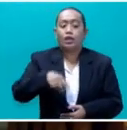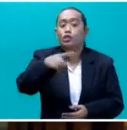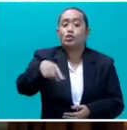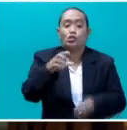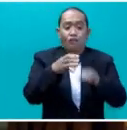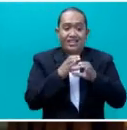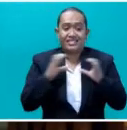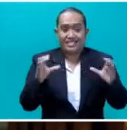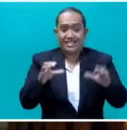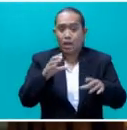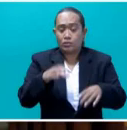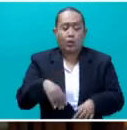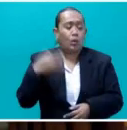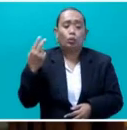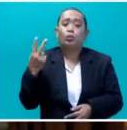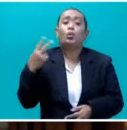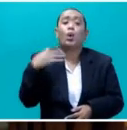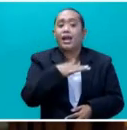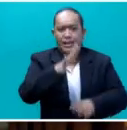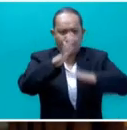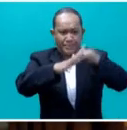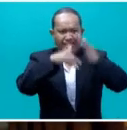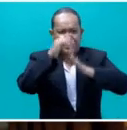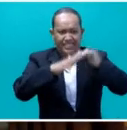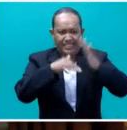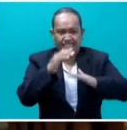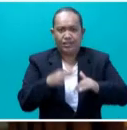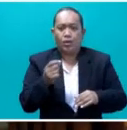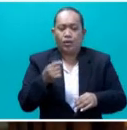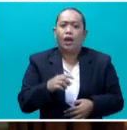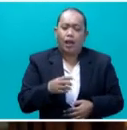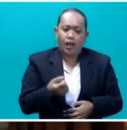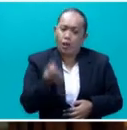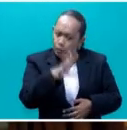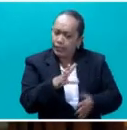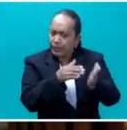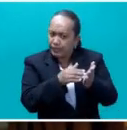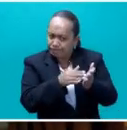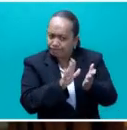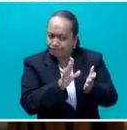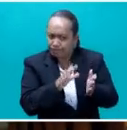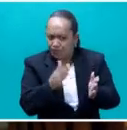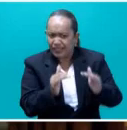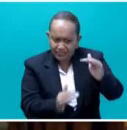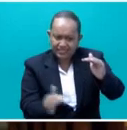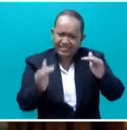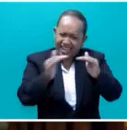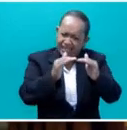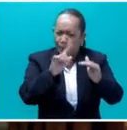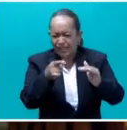200 building applications in 2019 that were deemed substandard. The plans were not drawn to scale, there were issues of